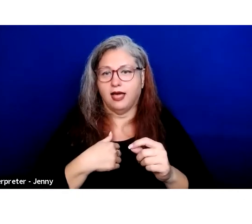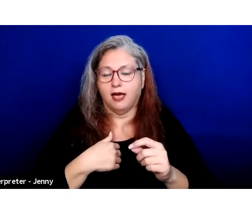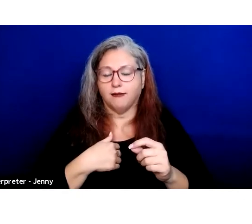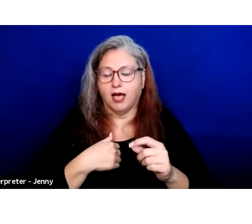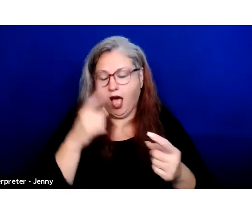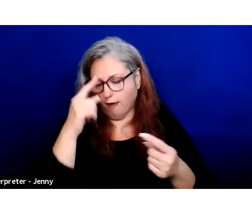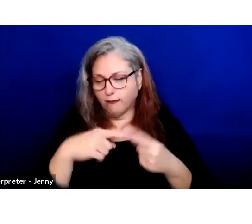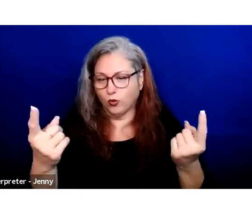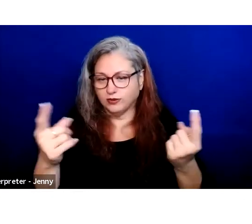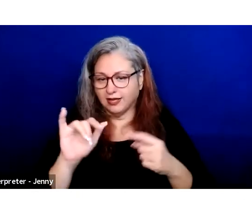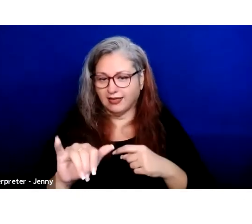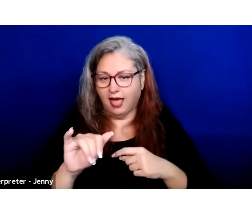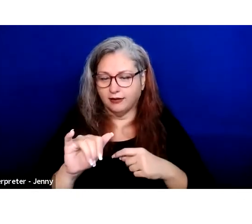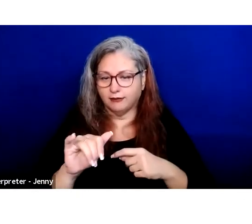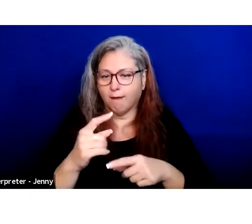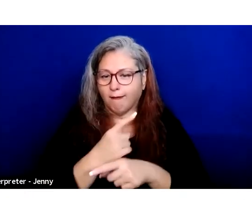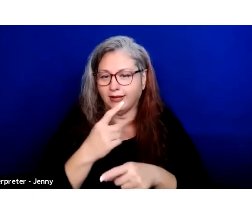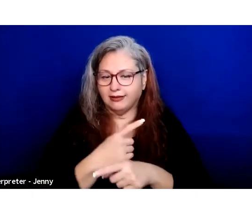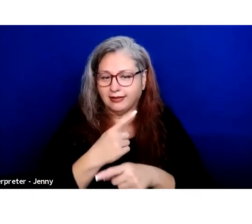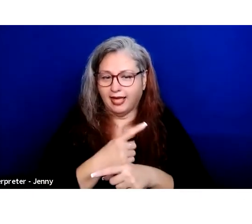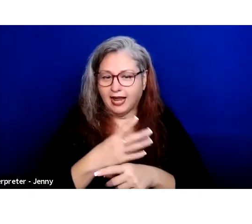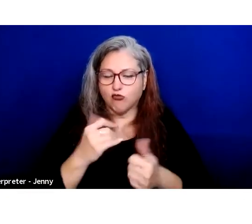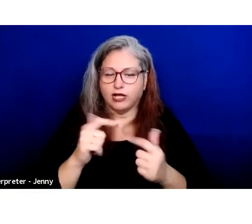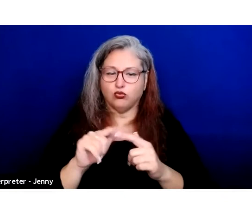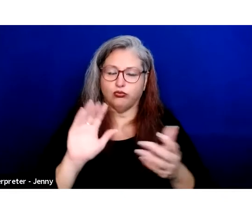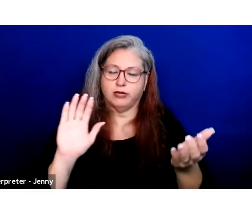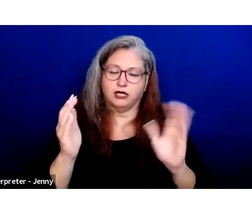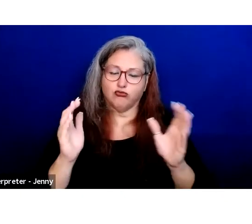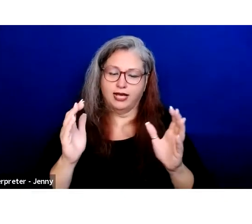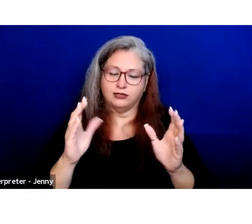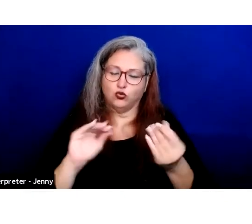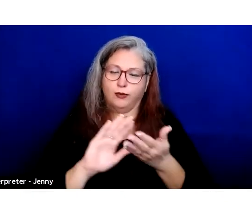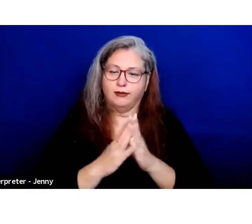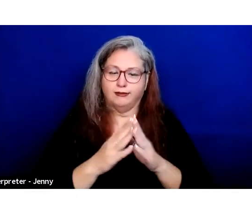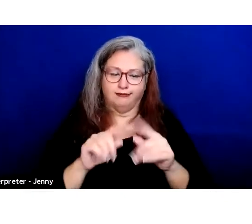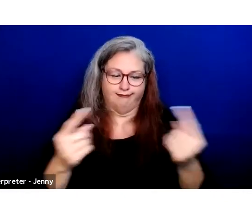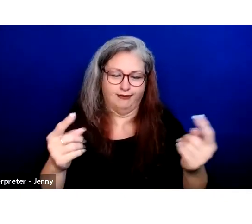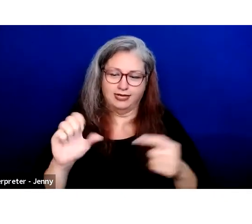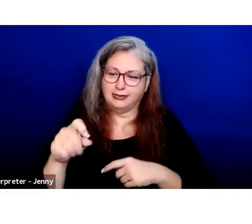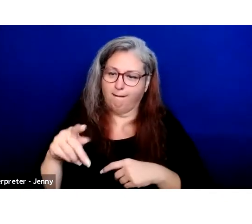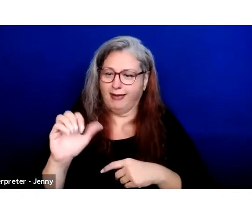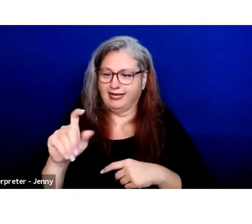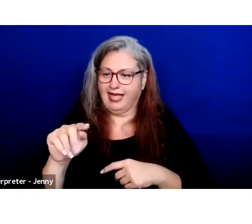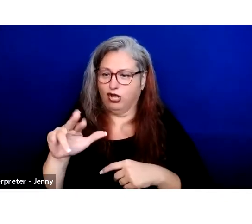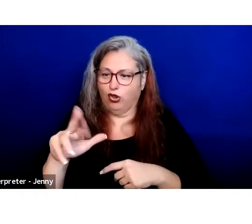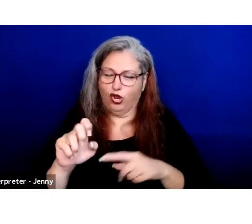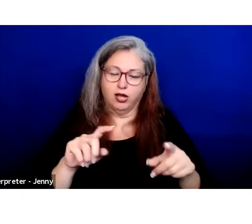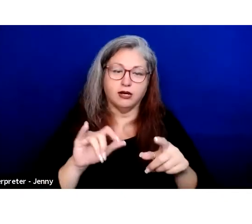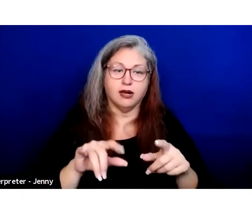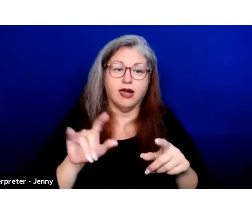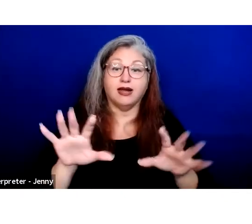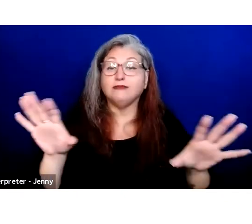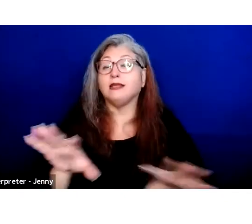opposing mundane racism. I'm contrasting mundane racism to spectacular racism, right? So the spectacular